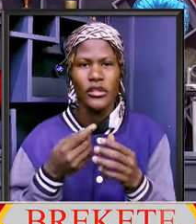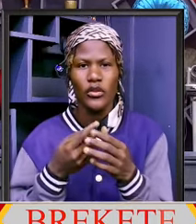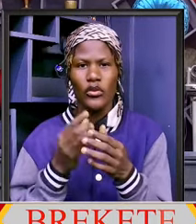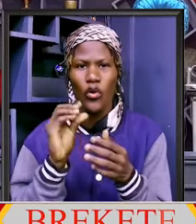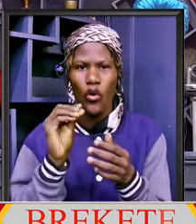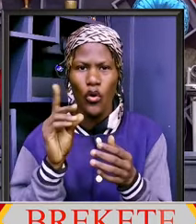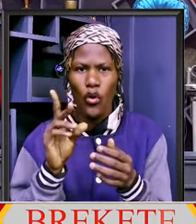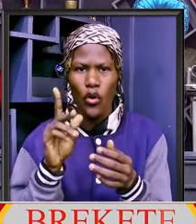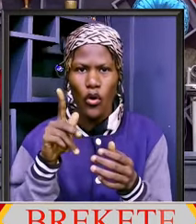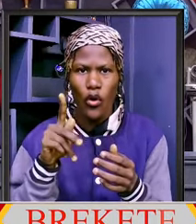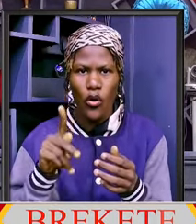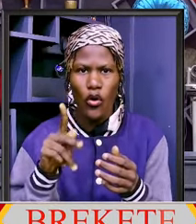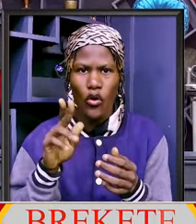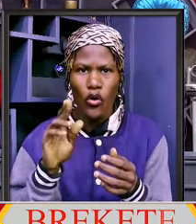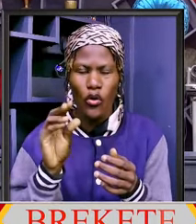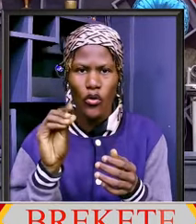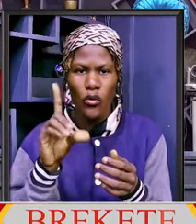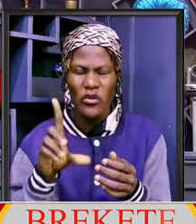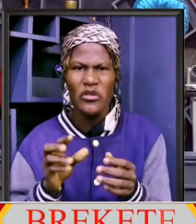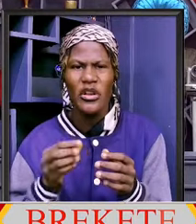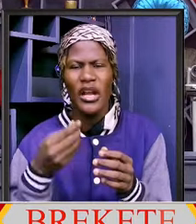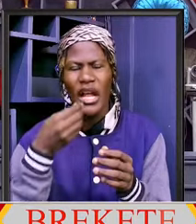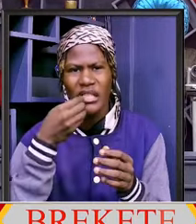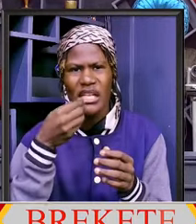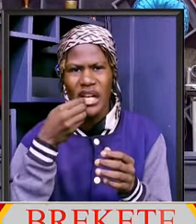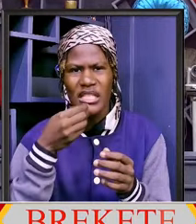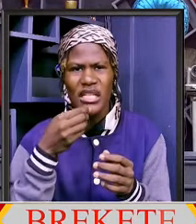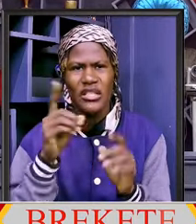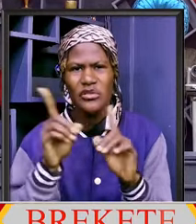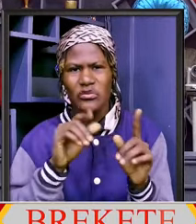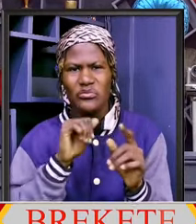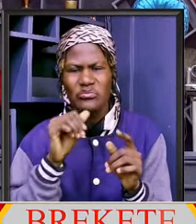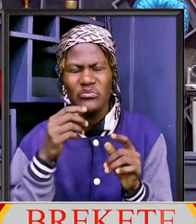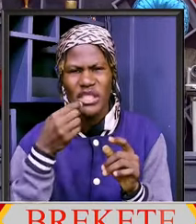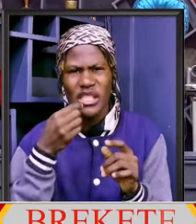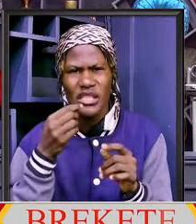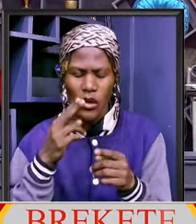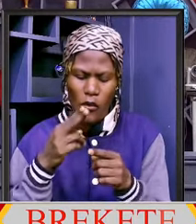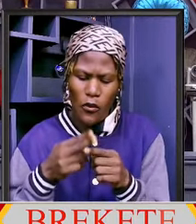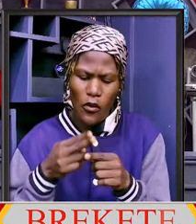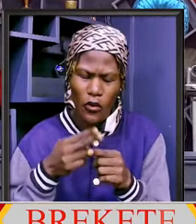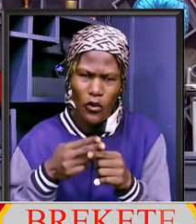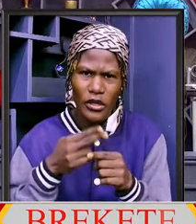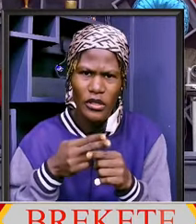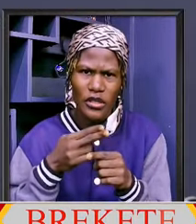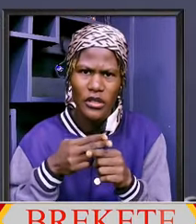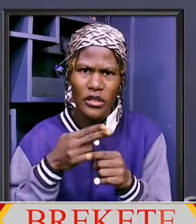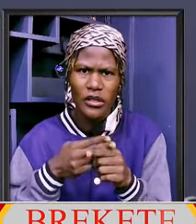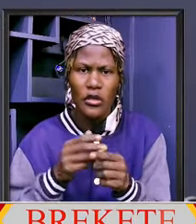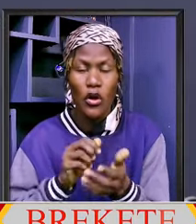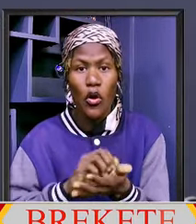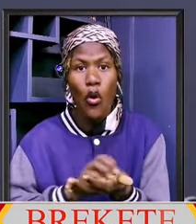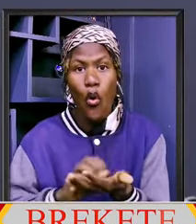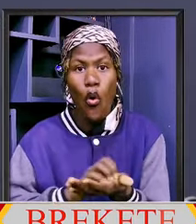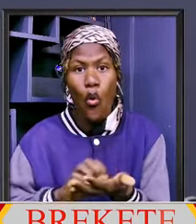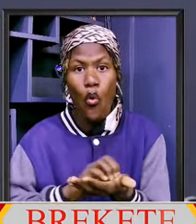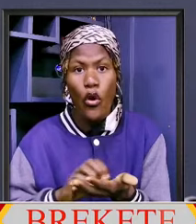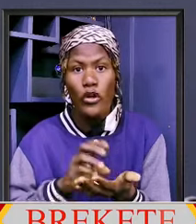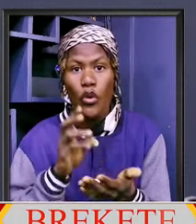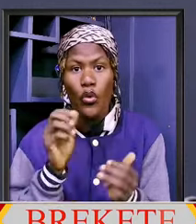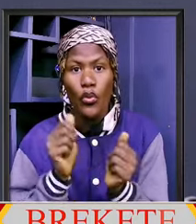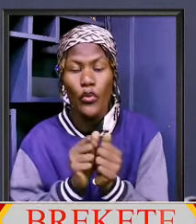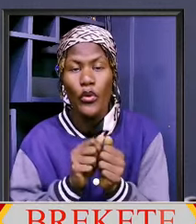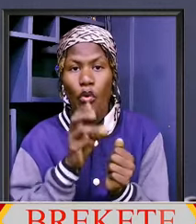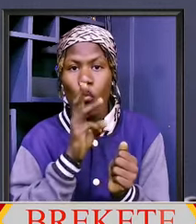okra, cut the okra pieces, soak them for water, clean water. You go first of all wash them, soak them for